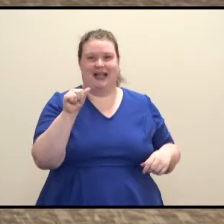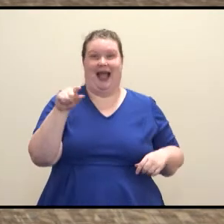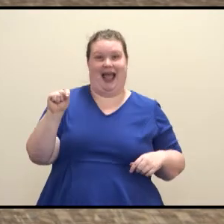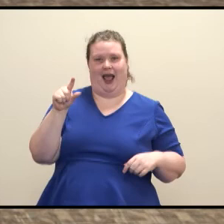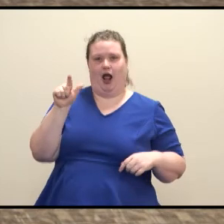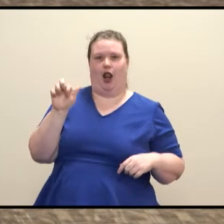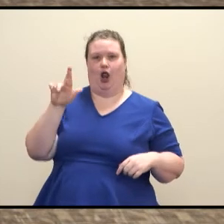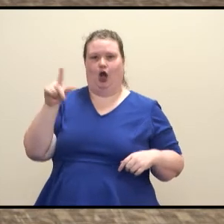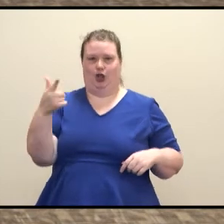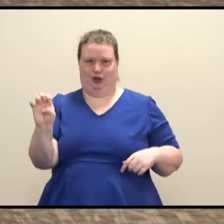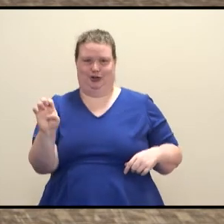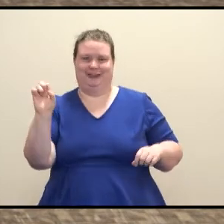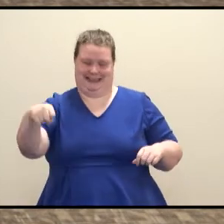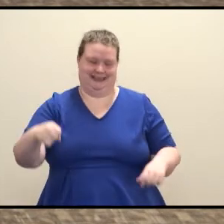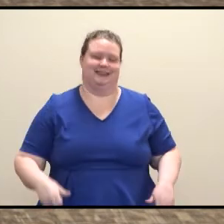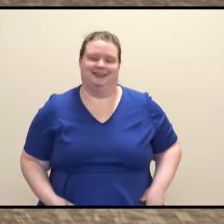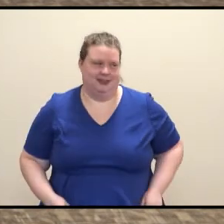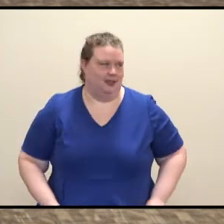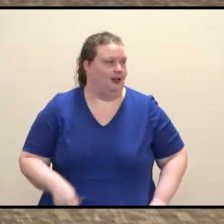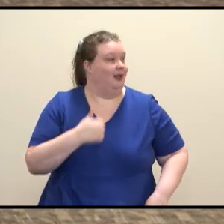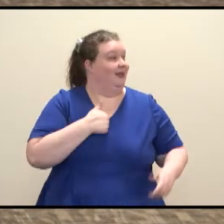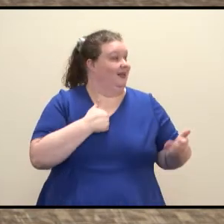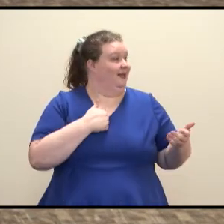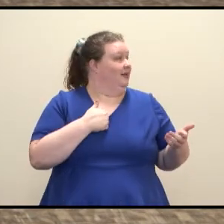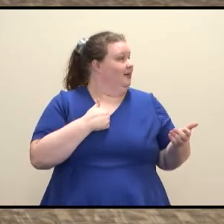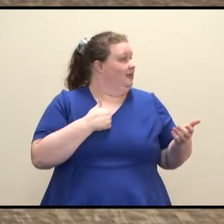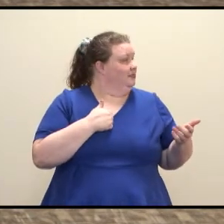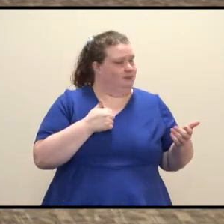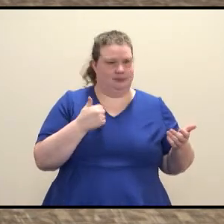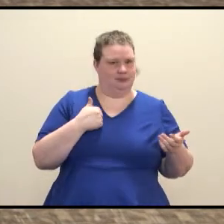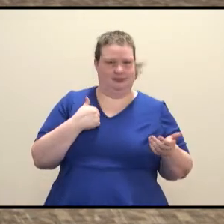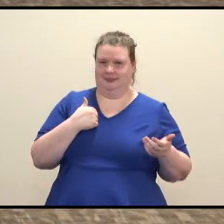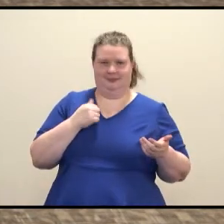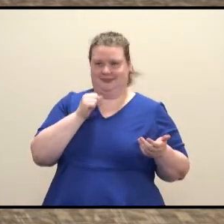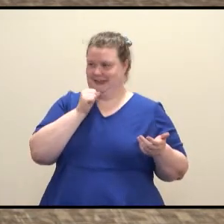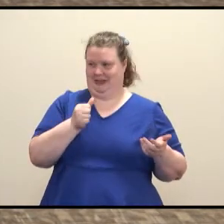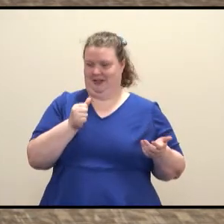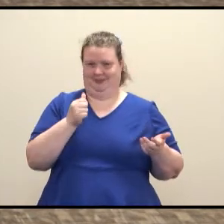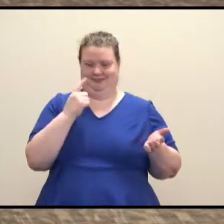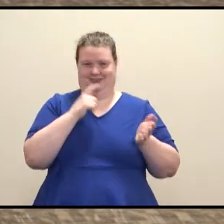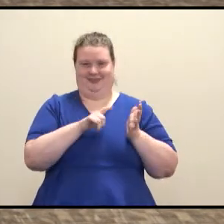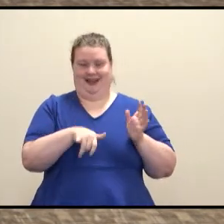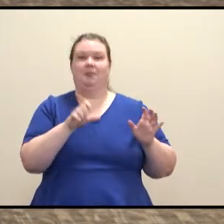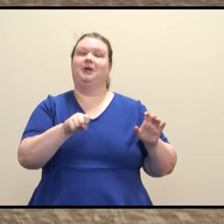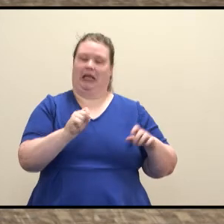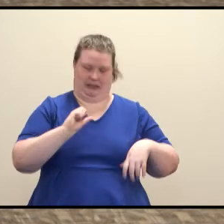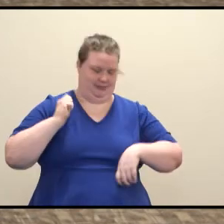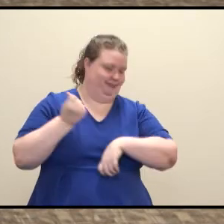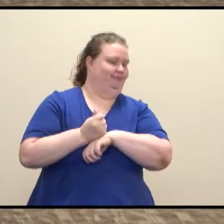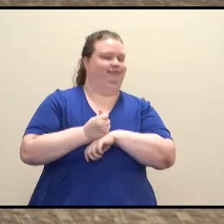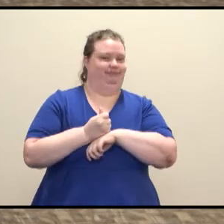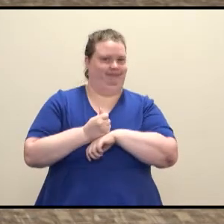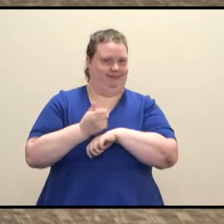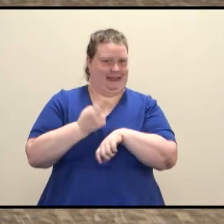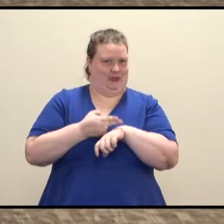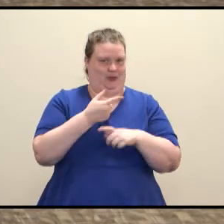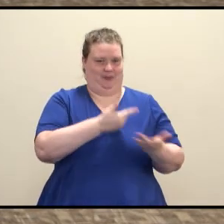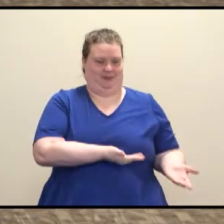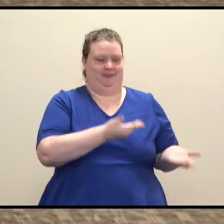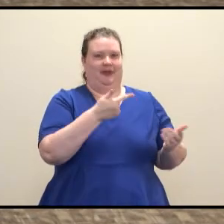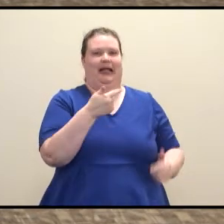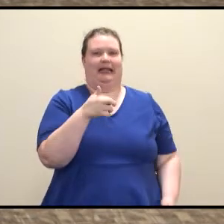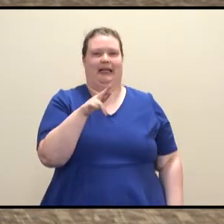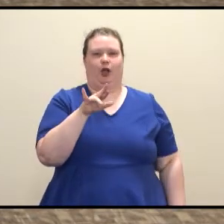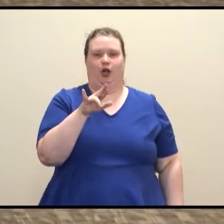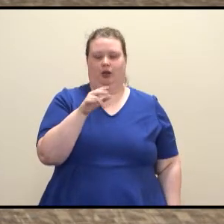large. Yes. I'm sorry, Larry, I did not state that. But yes, history making done right here by Mr. Guillory.